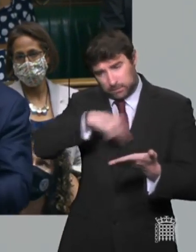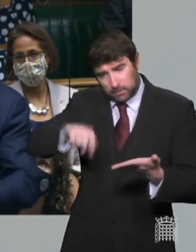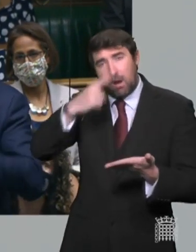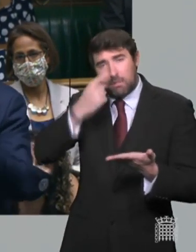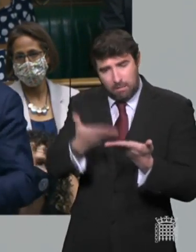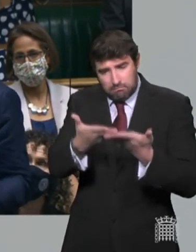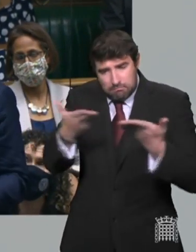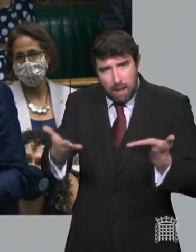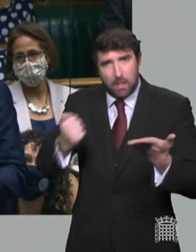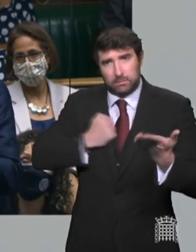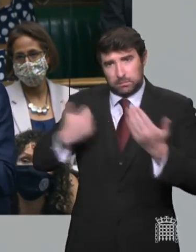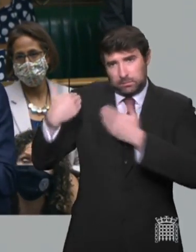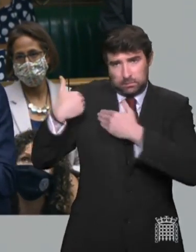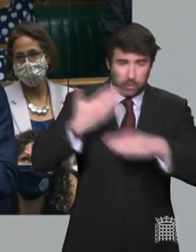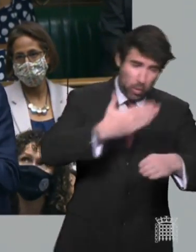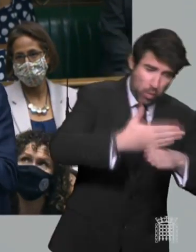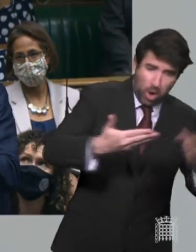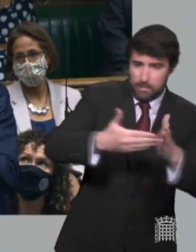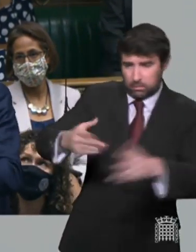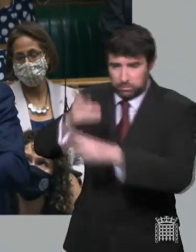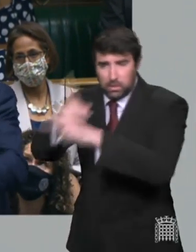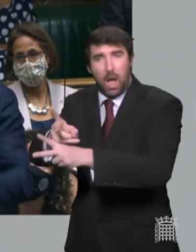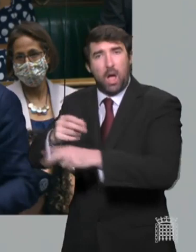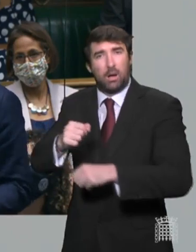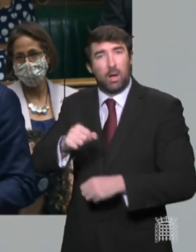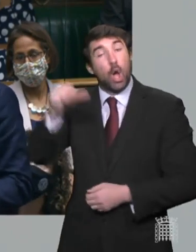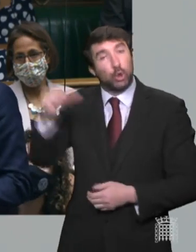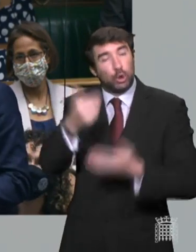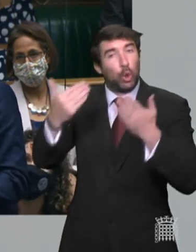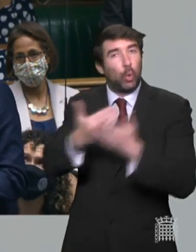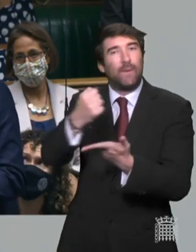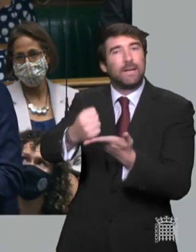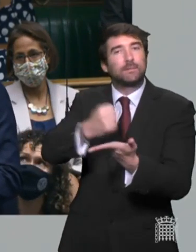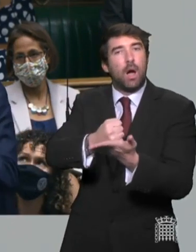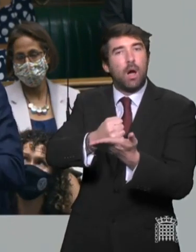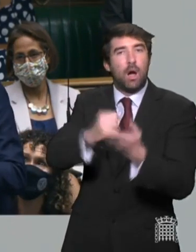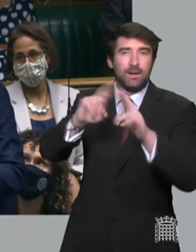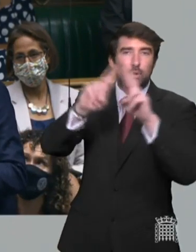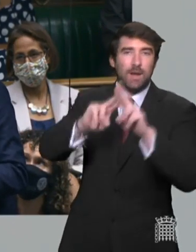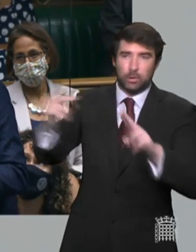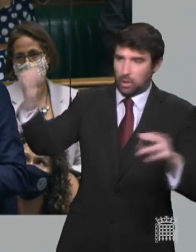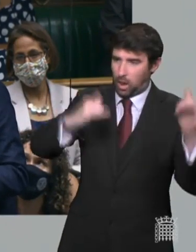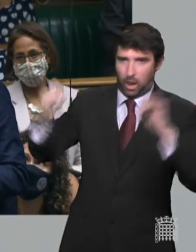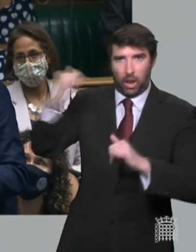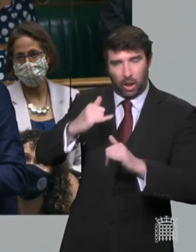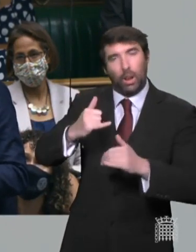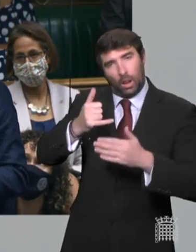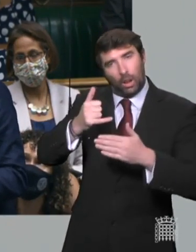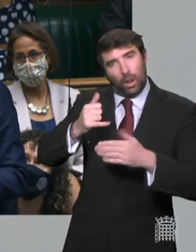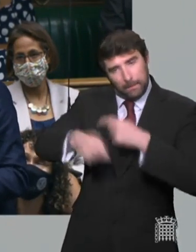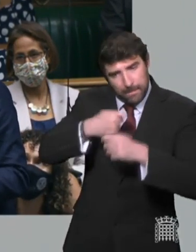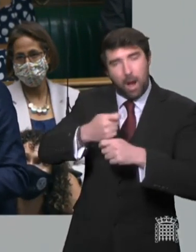professional carers to help, starting with a new visa for carers? Mr. Speaker, we carers have